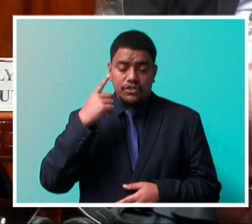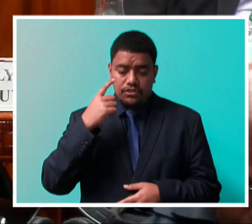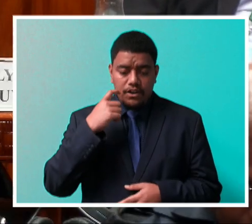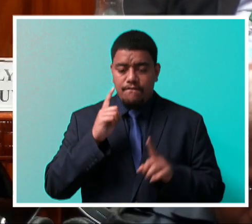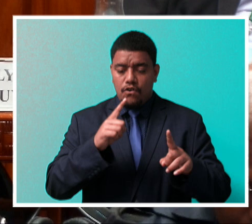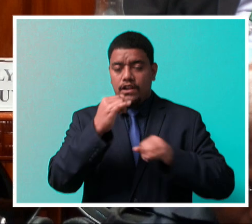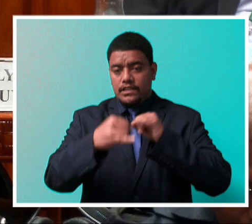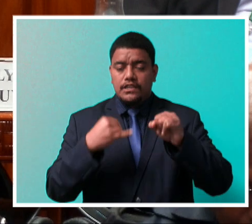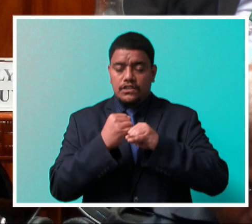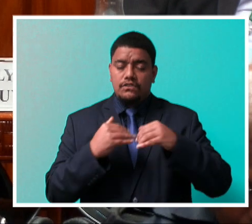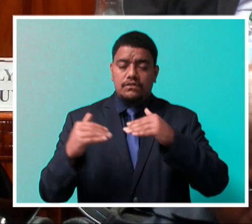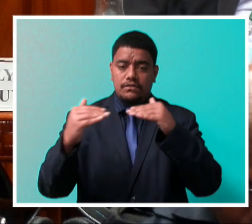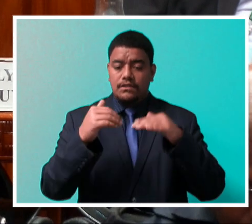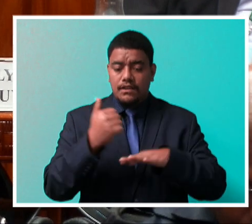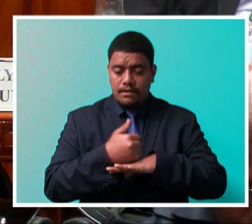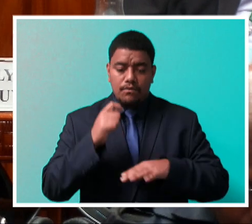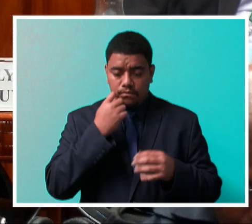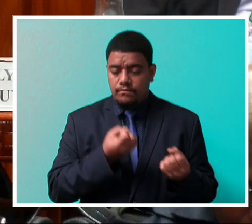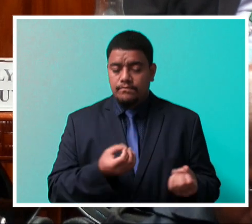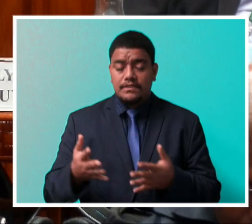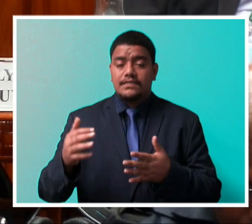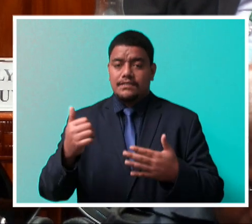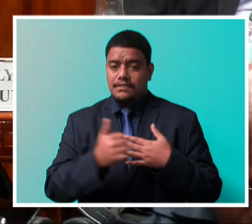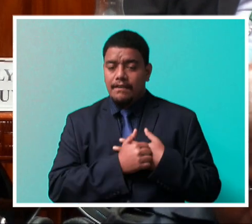standards. The government is delivering safe skies,